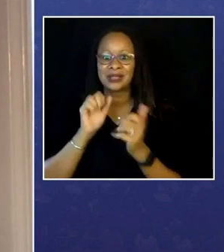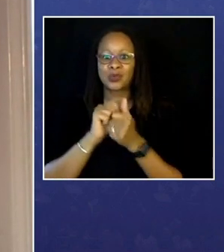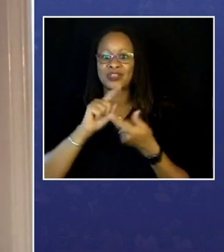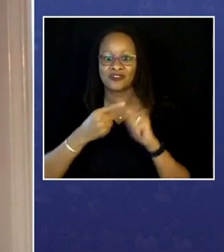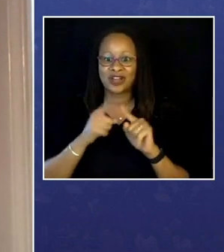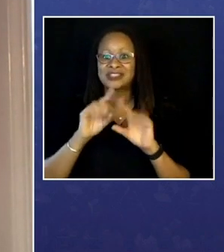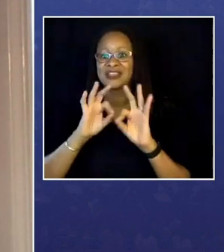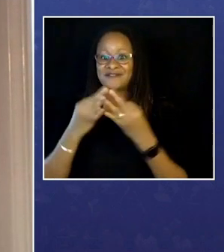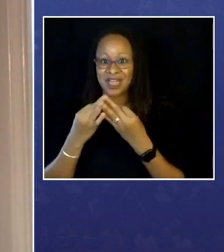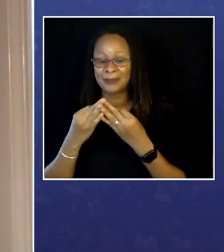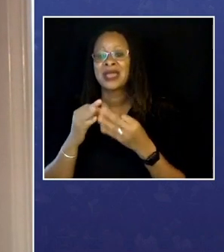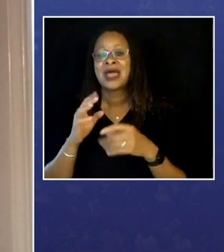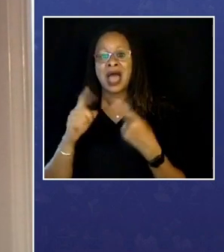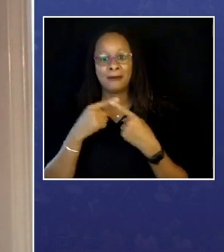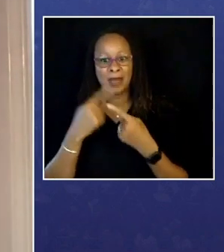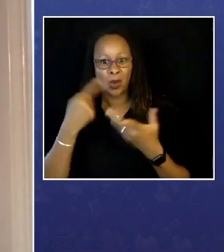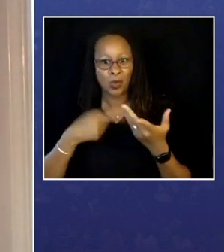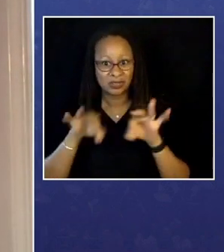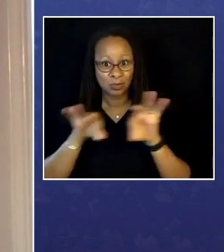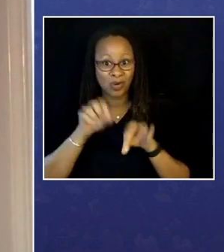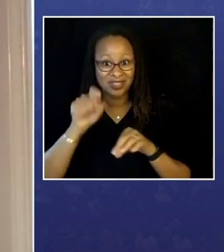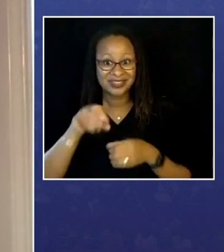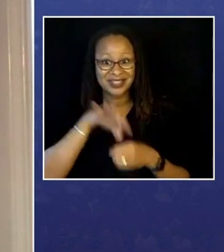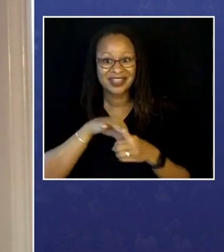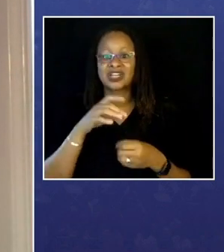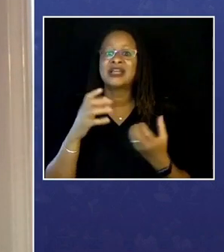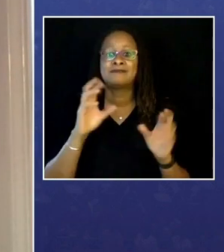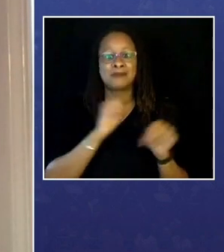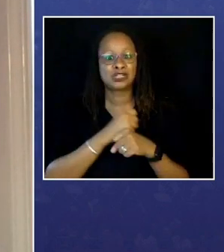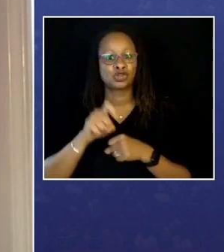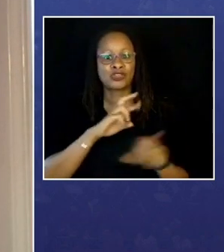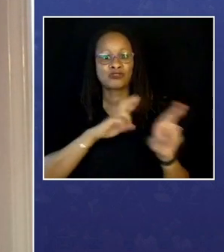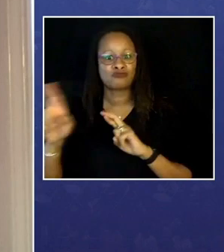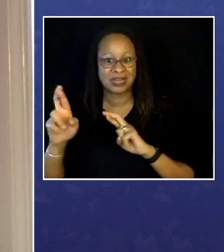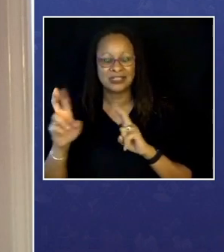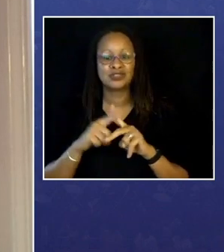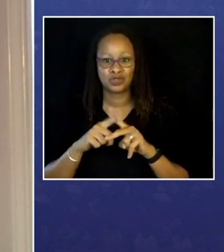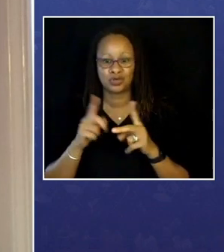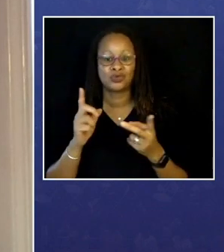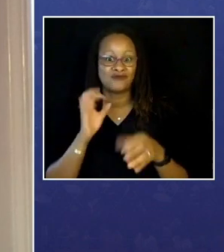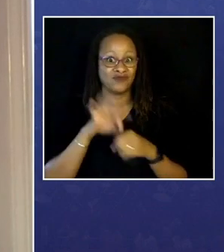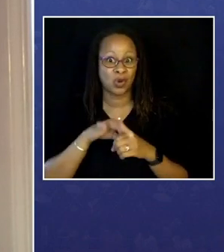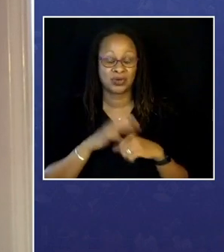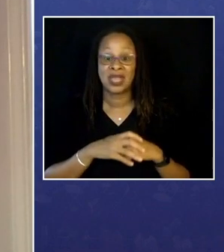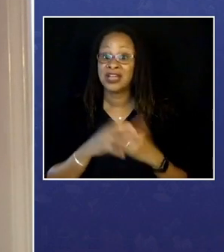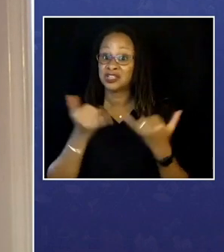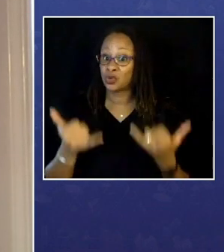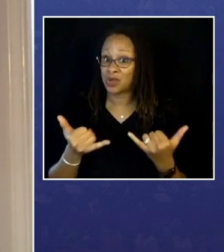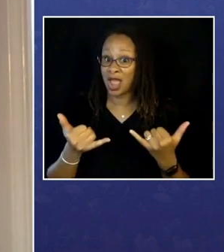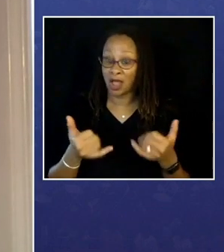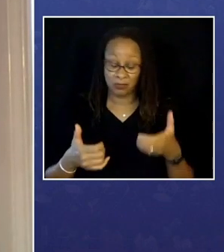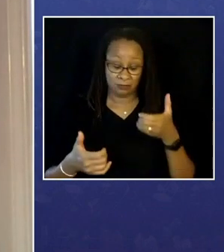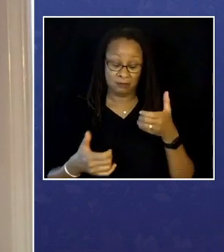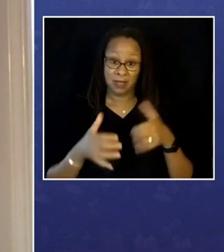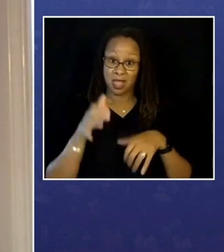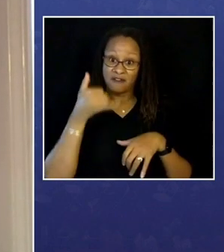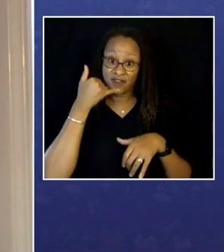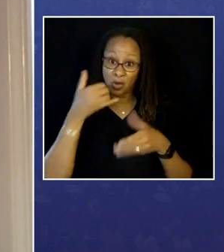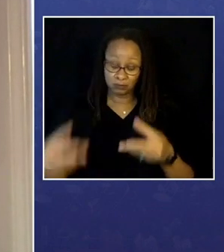about what's at stake in this election and to ensure they're prepared to vote. So take out your phone and text JOIN,